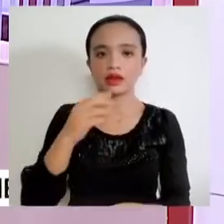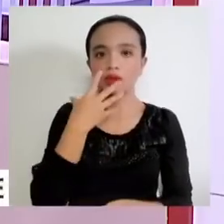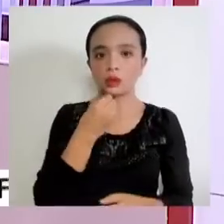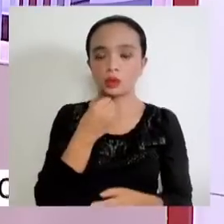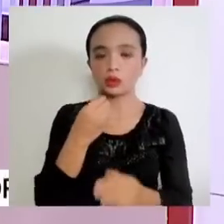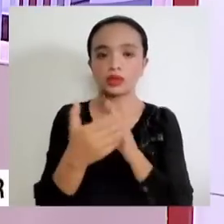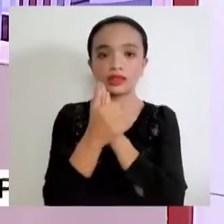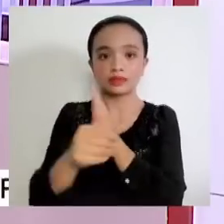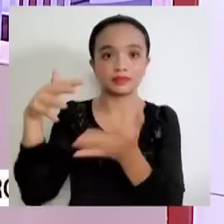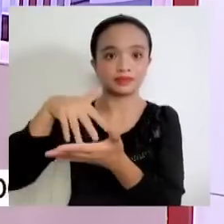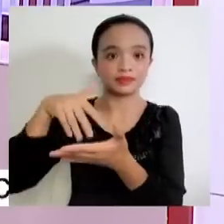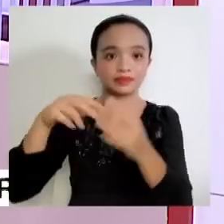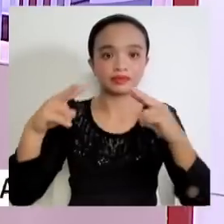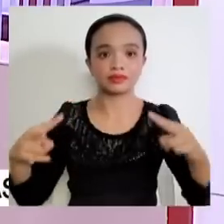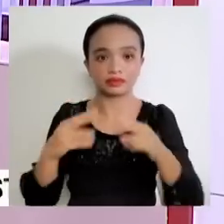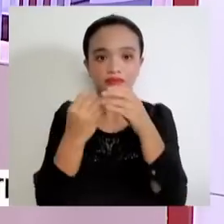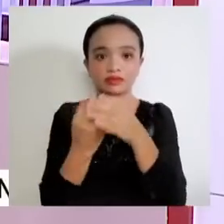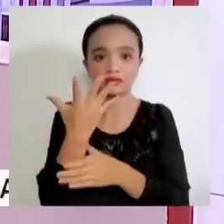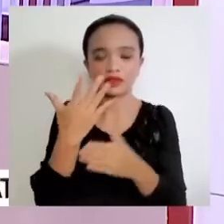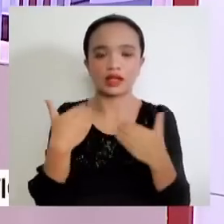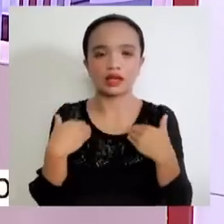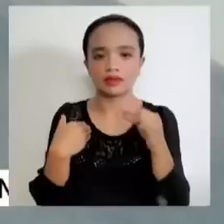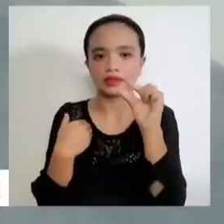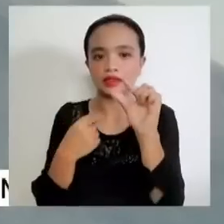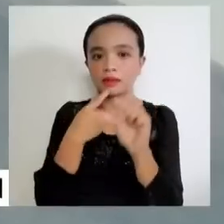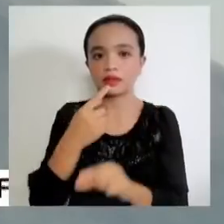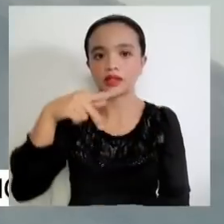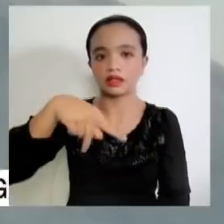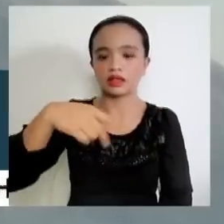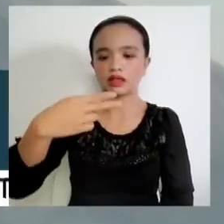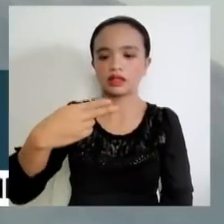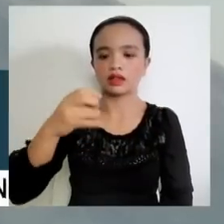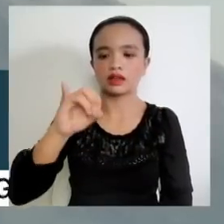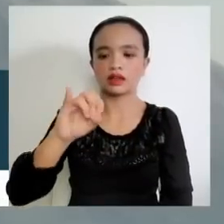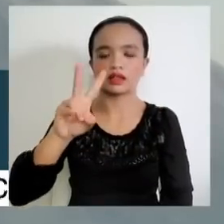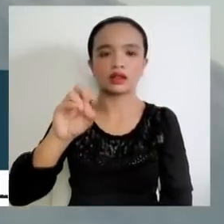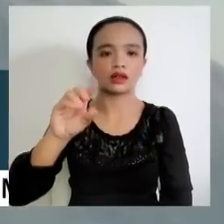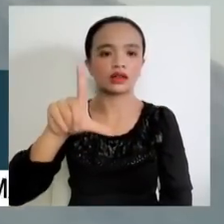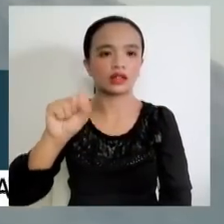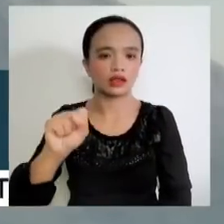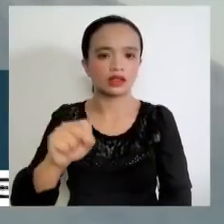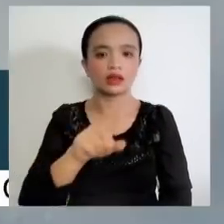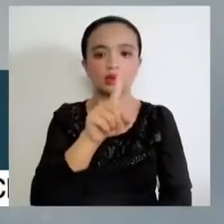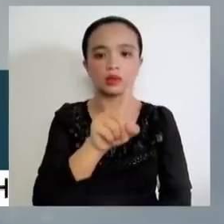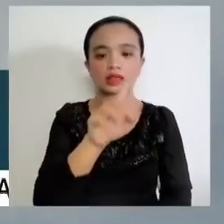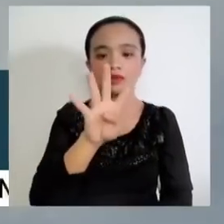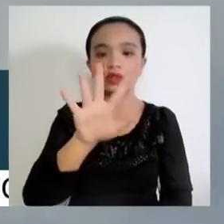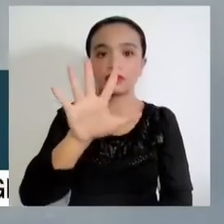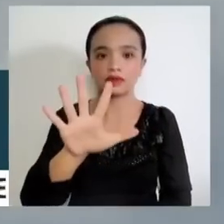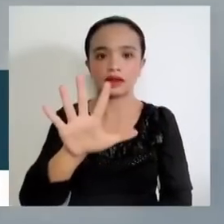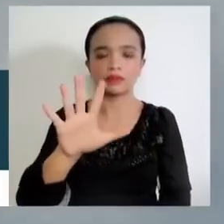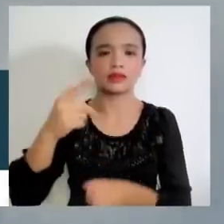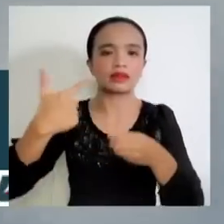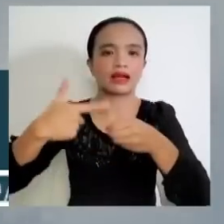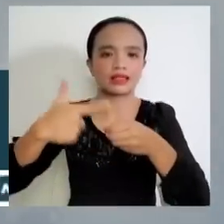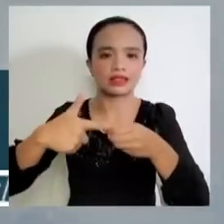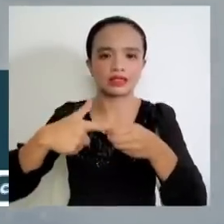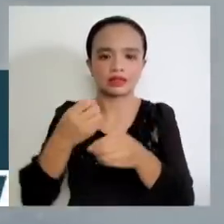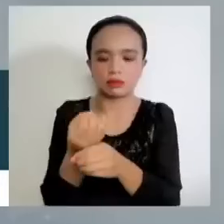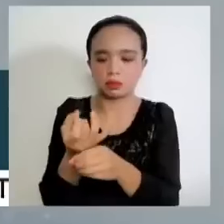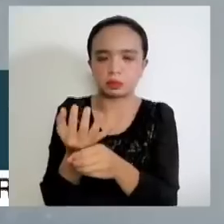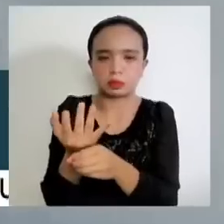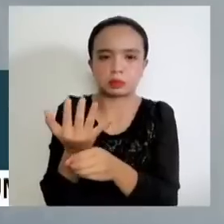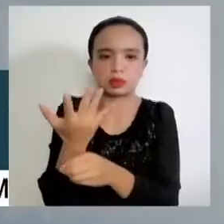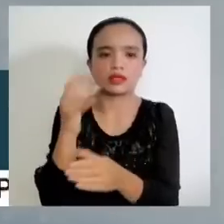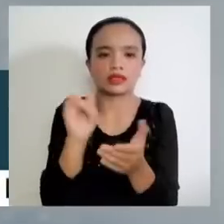showing a slight anomaly. Cebox says only 145 tons of sulfur dioxide were recorded Tuesday. That's far